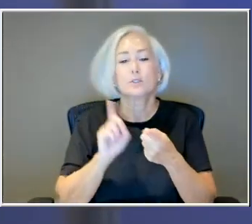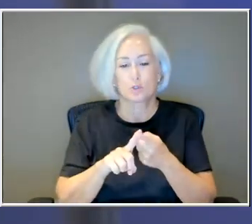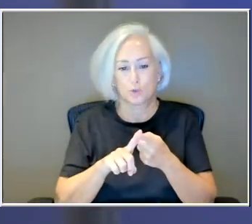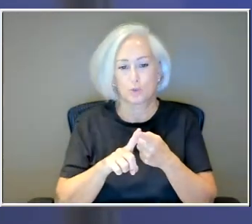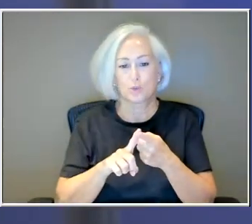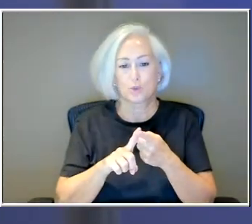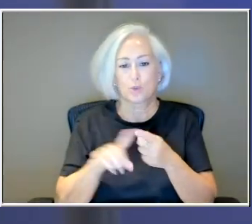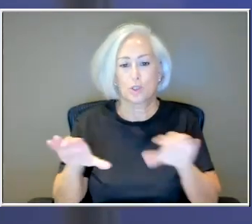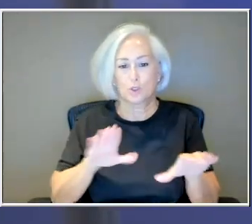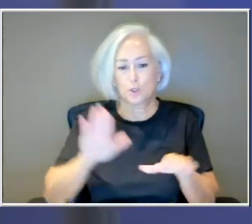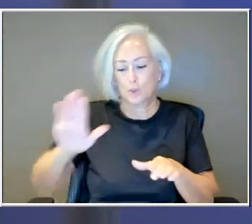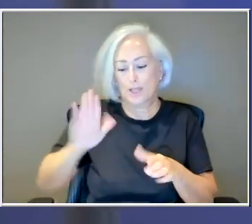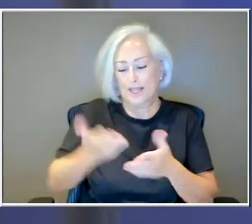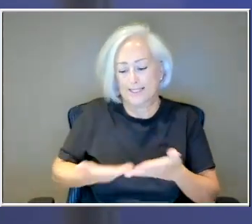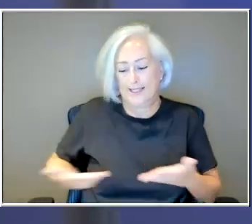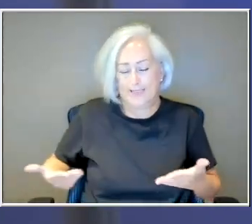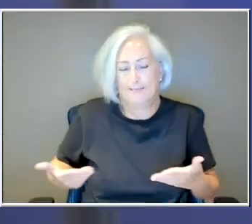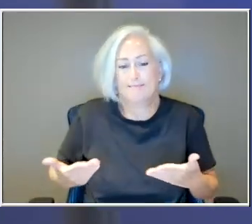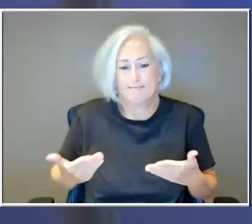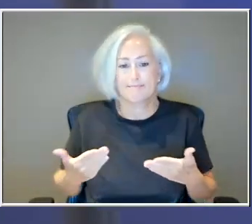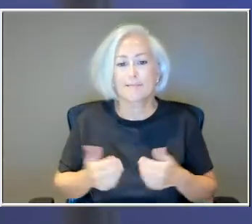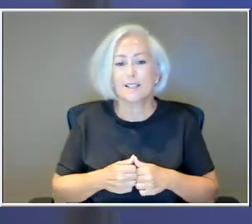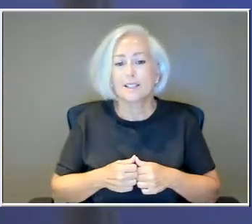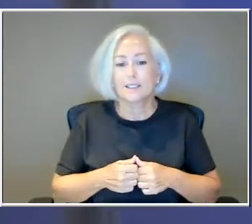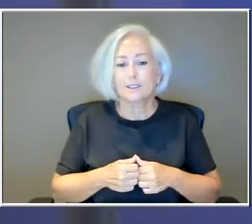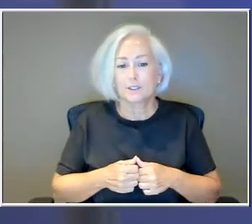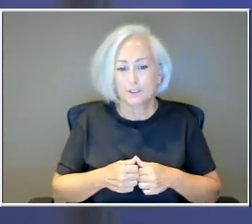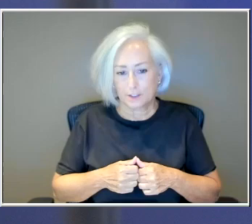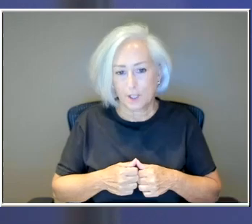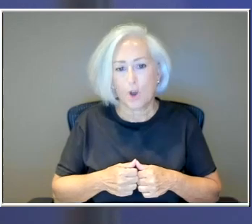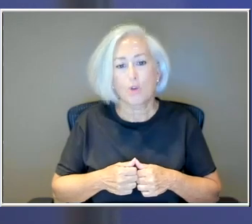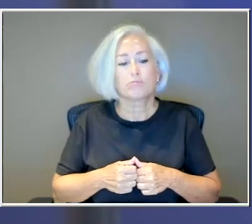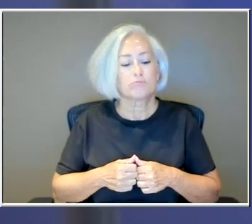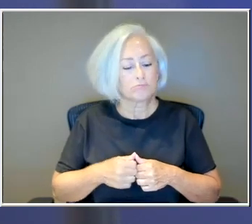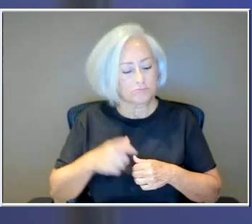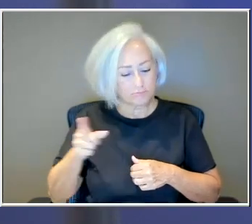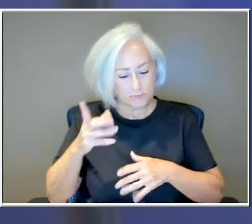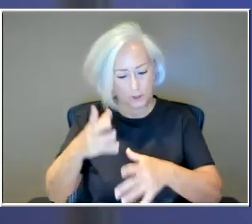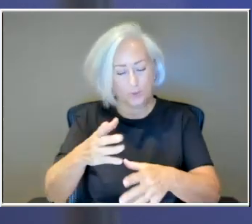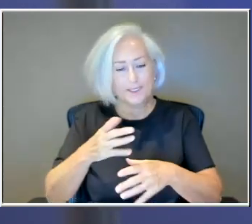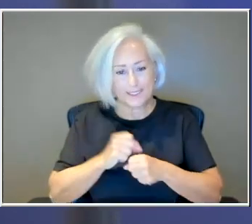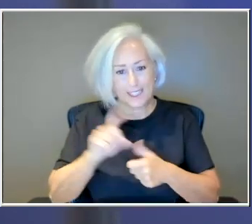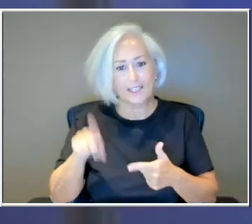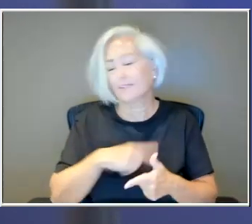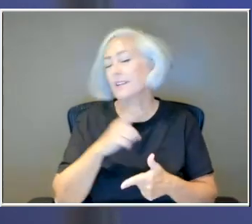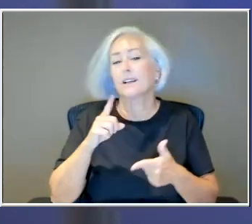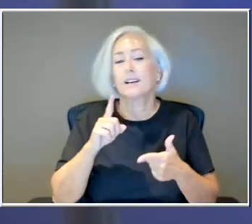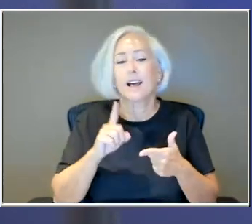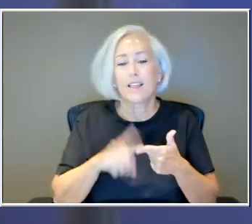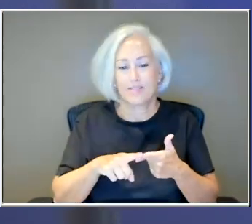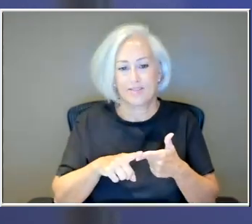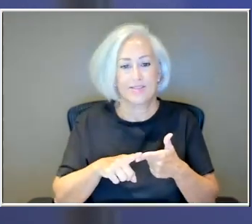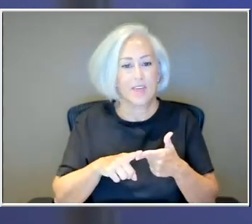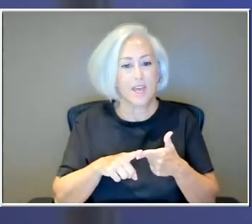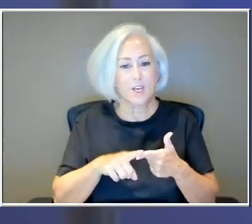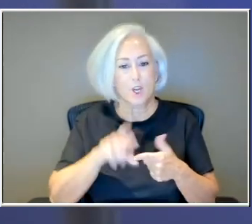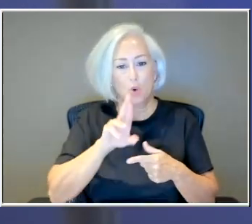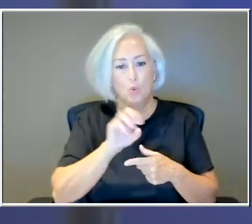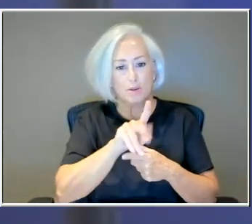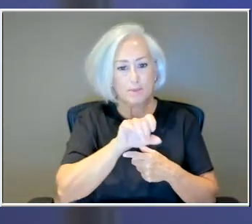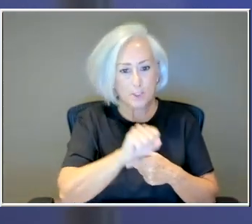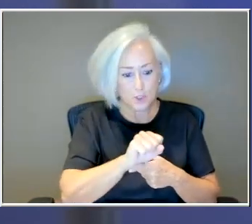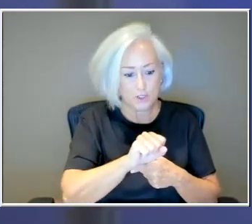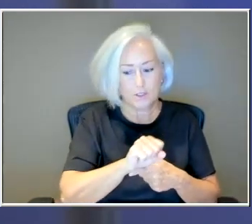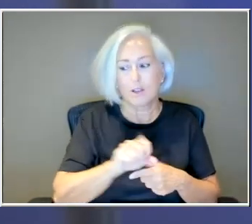thing. So it showed up, we put it back in remission, and then Justin completely took over. So when you look at